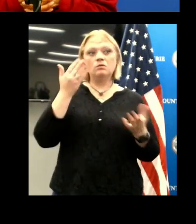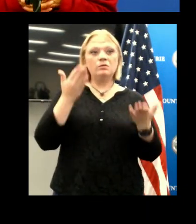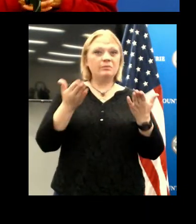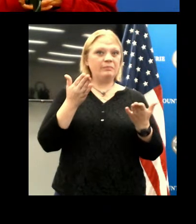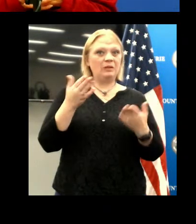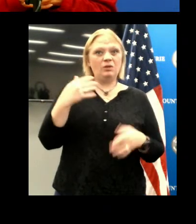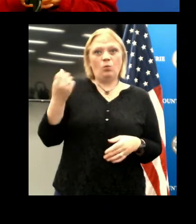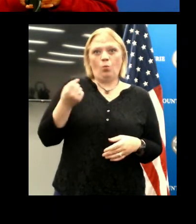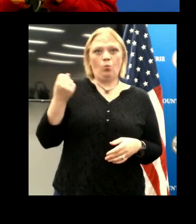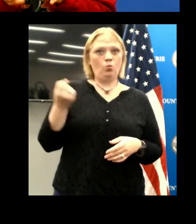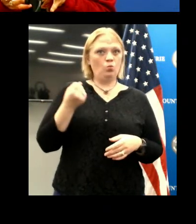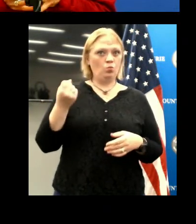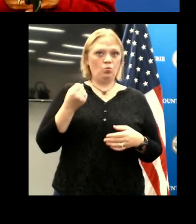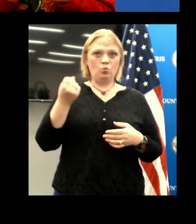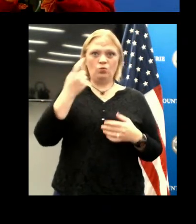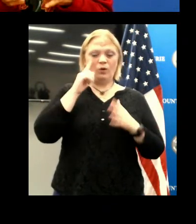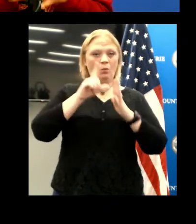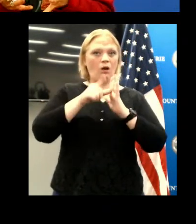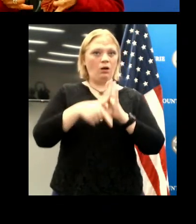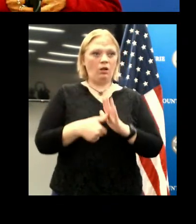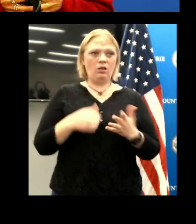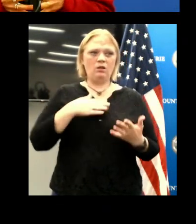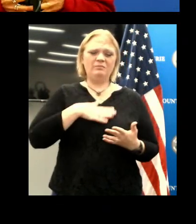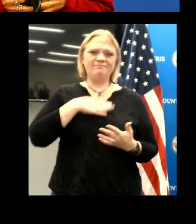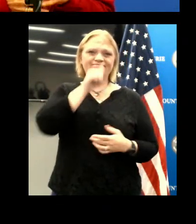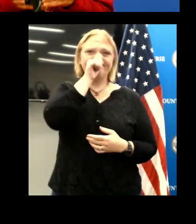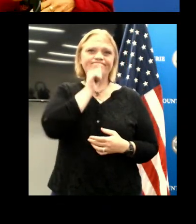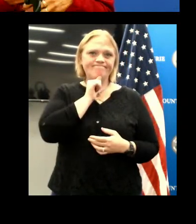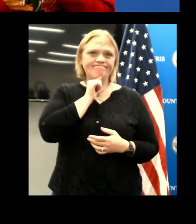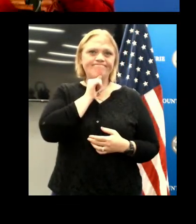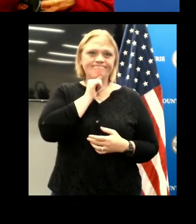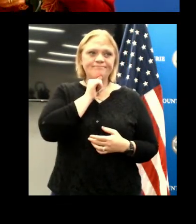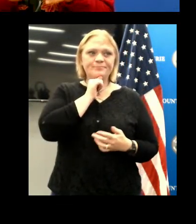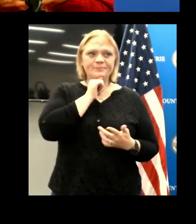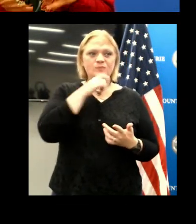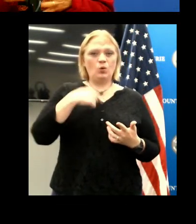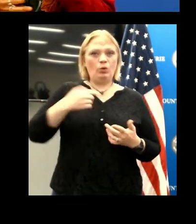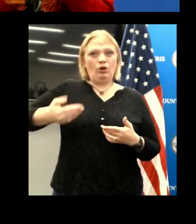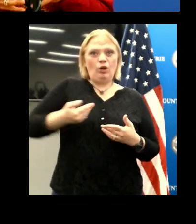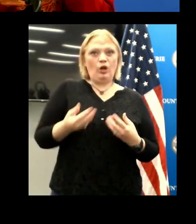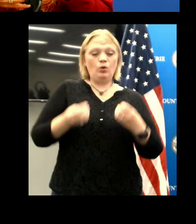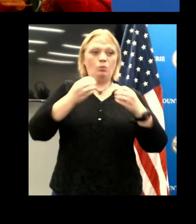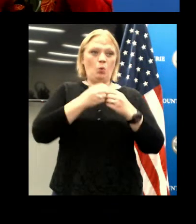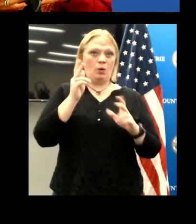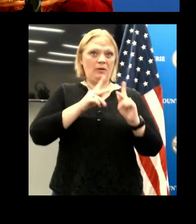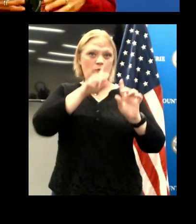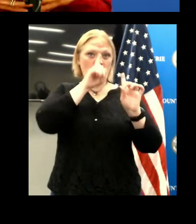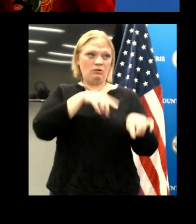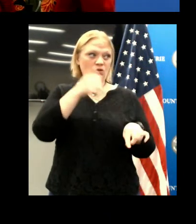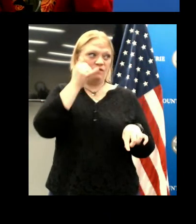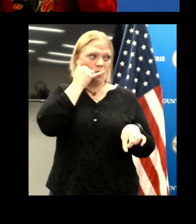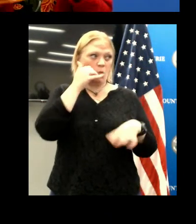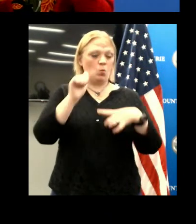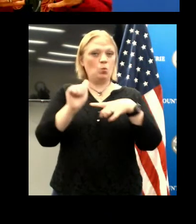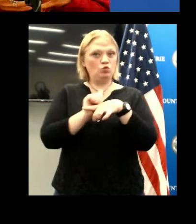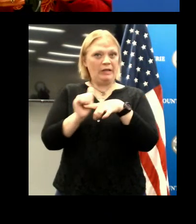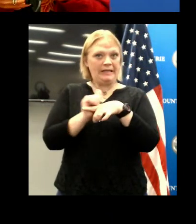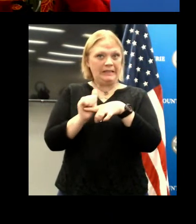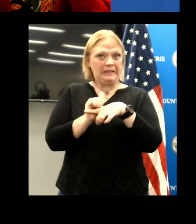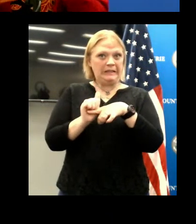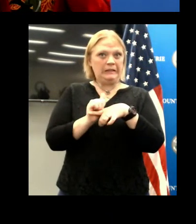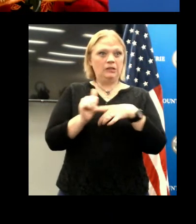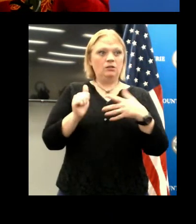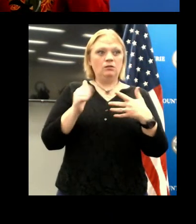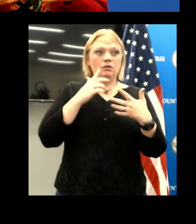on hold for a little while, and please be patient. We are hiring more call takers and training them, and we're trying